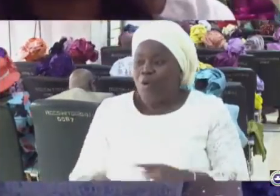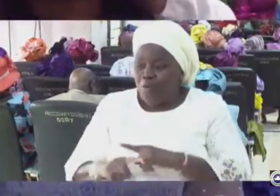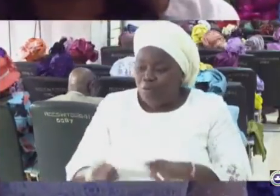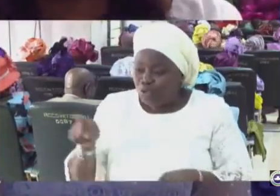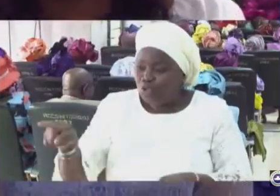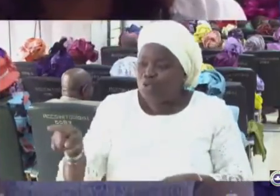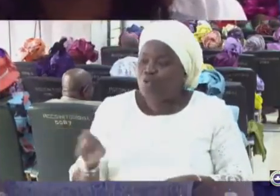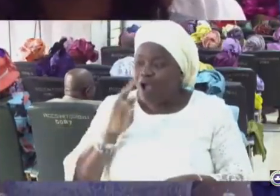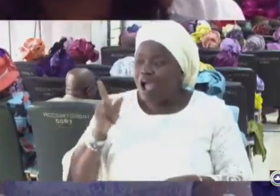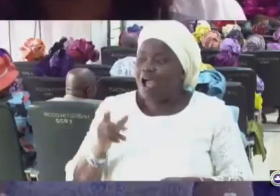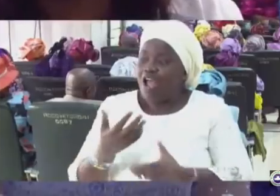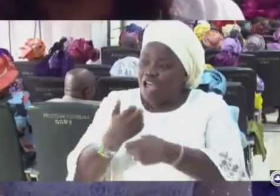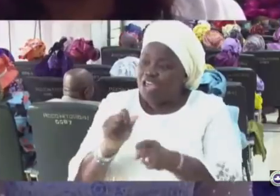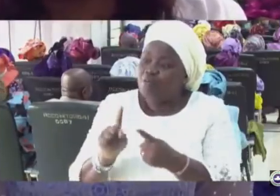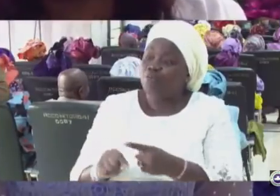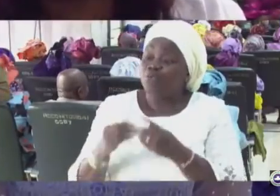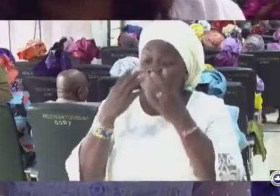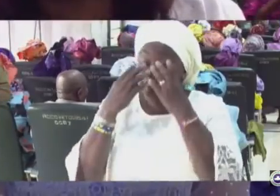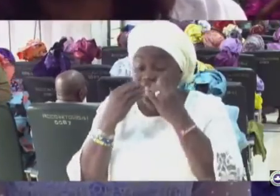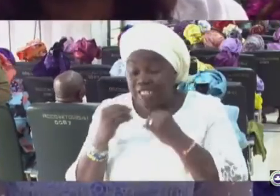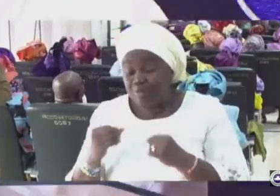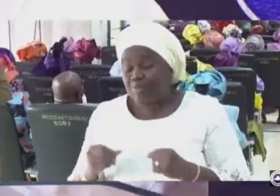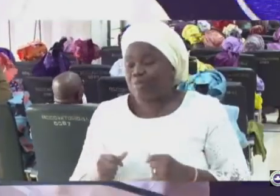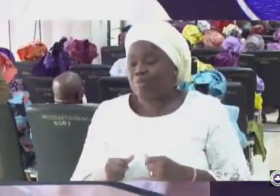There are some of us, we can sleep standing.